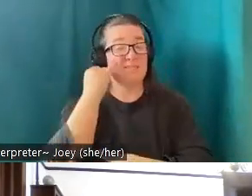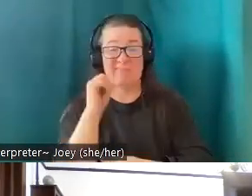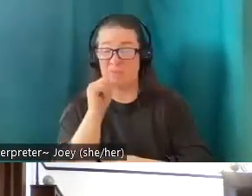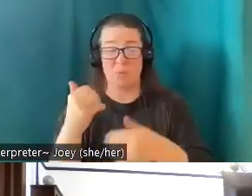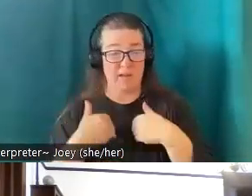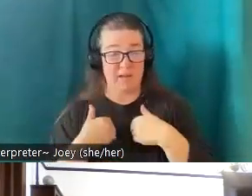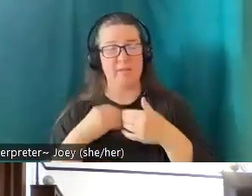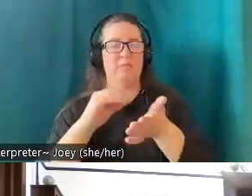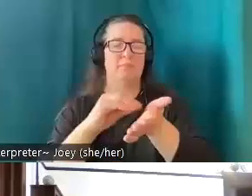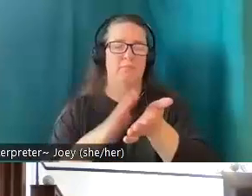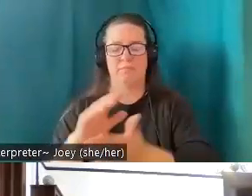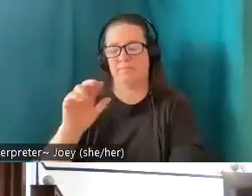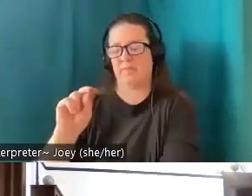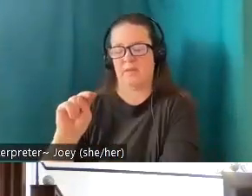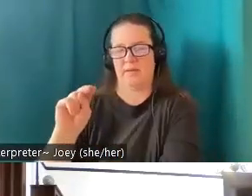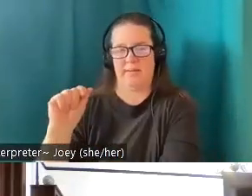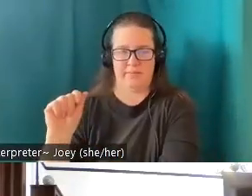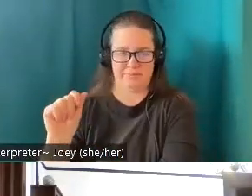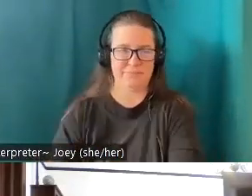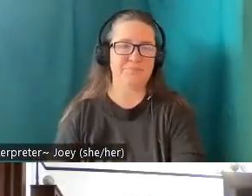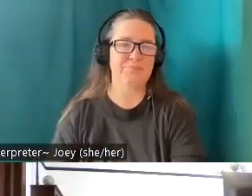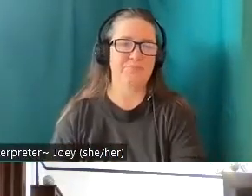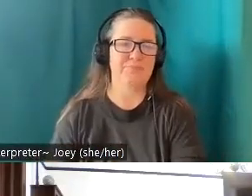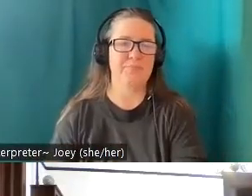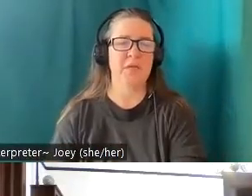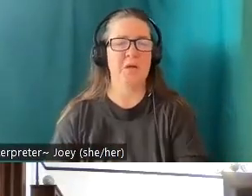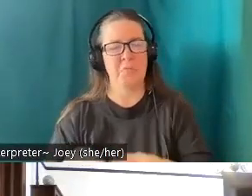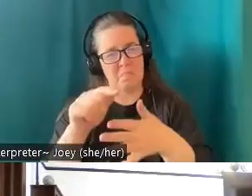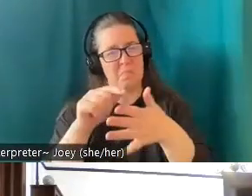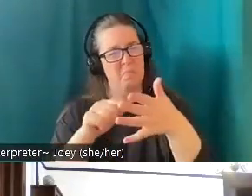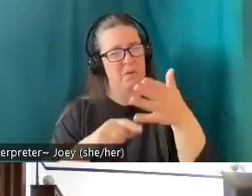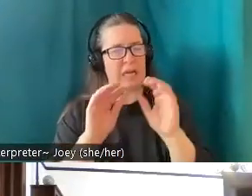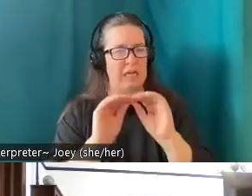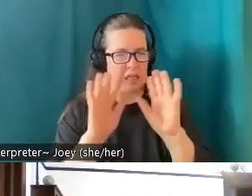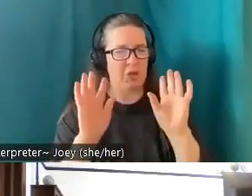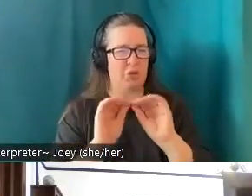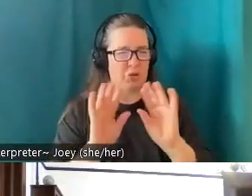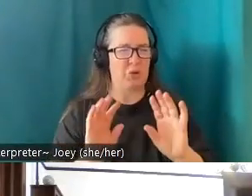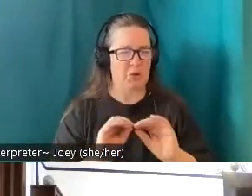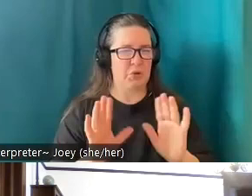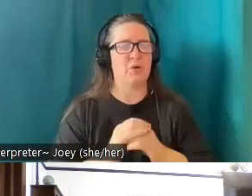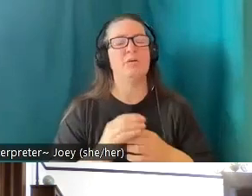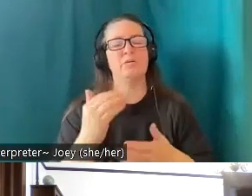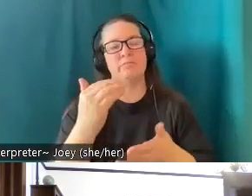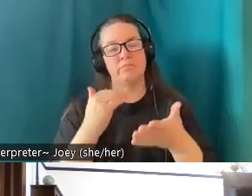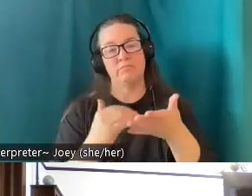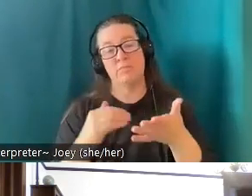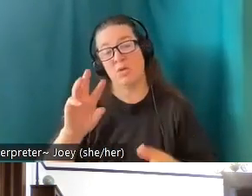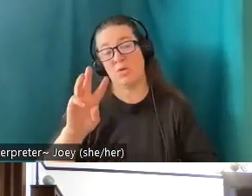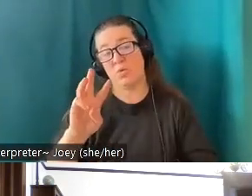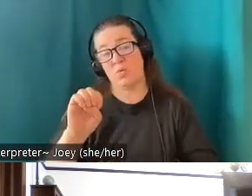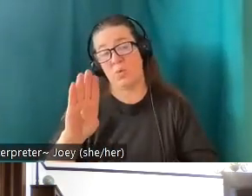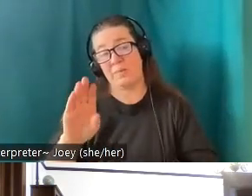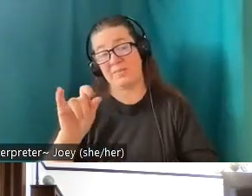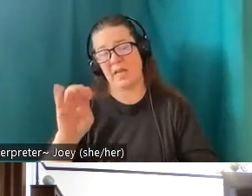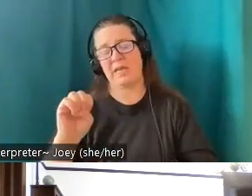The rest of these are pretty self-explanatory, so I'll just mention a couple more down here. Website is a required field, but if your organization does not have a